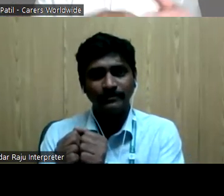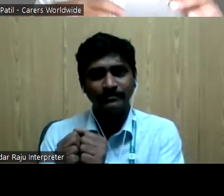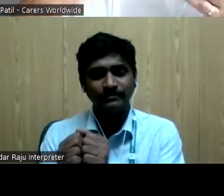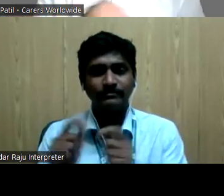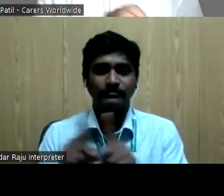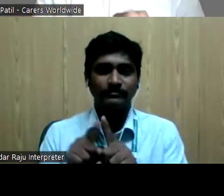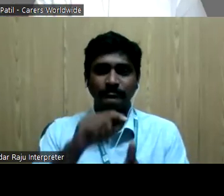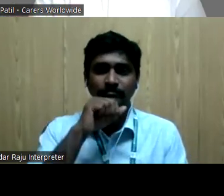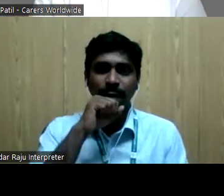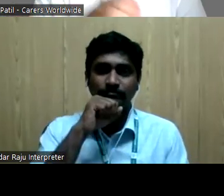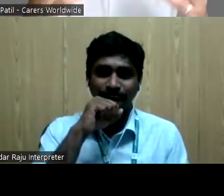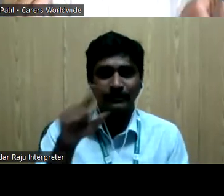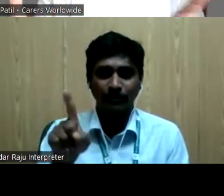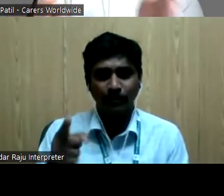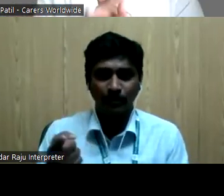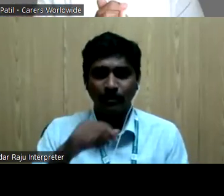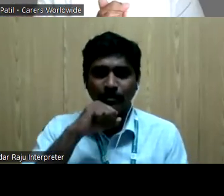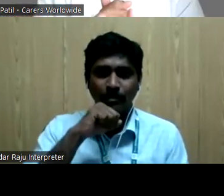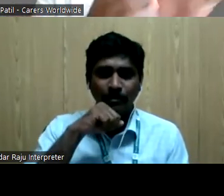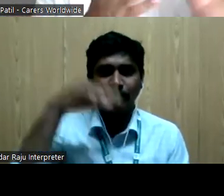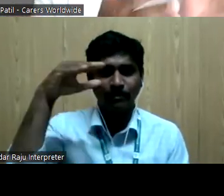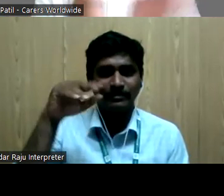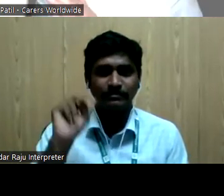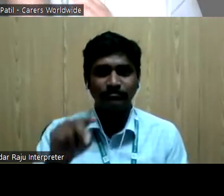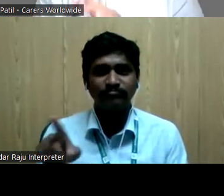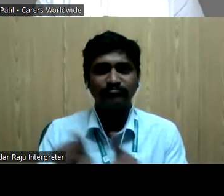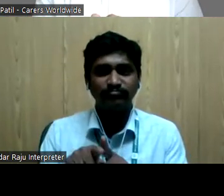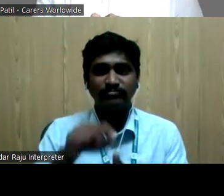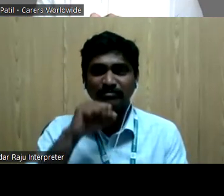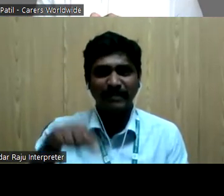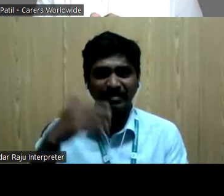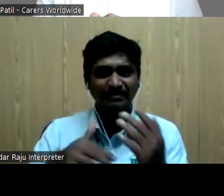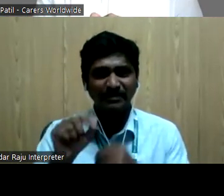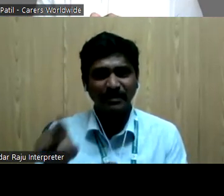example, they are receiving much needed support and they have all the